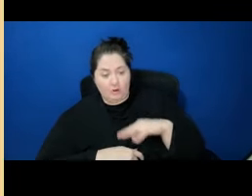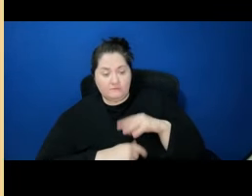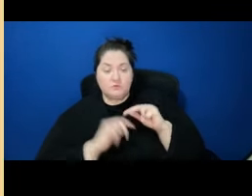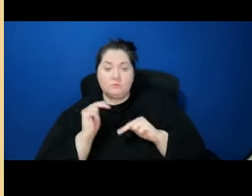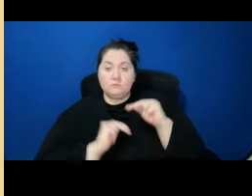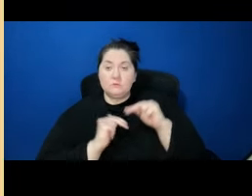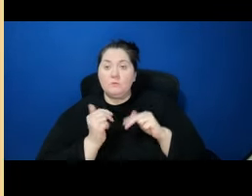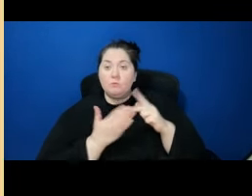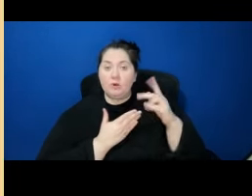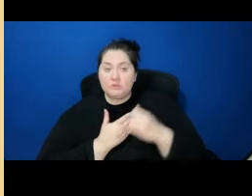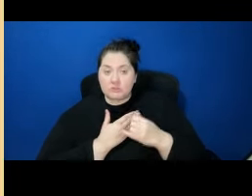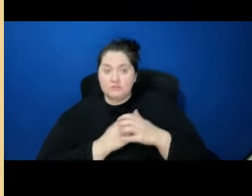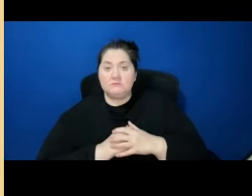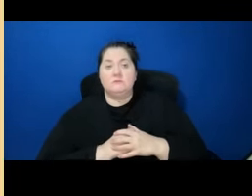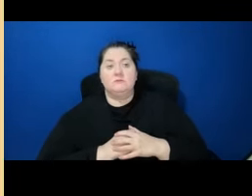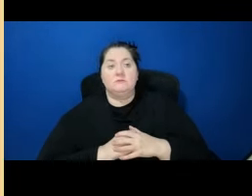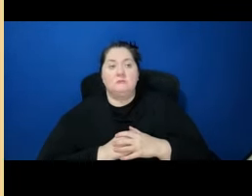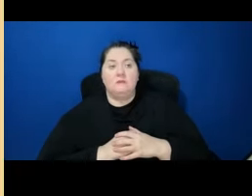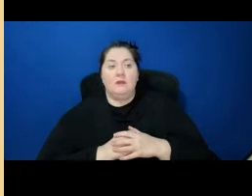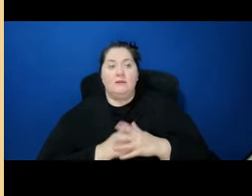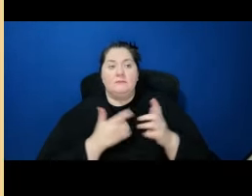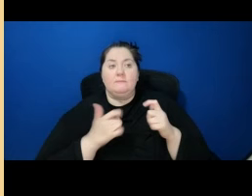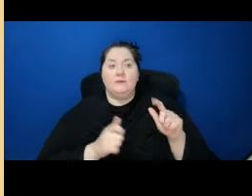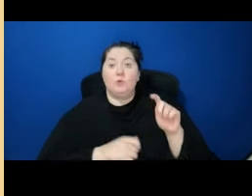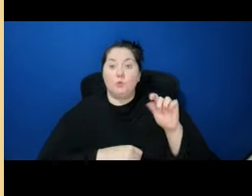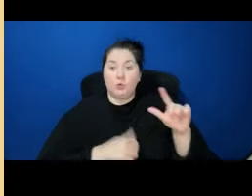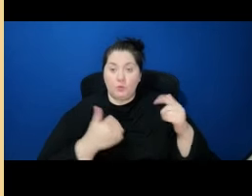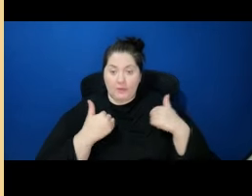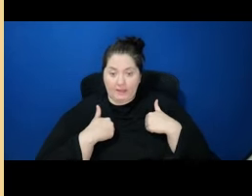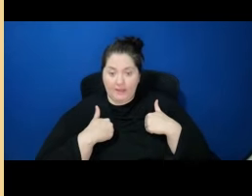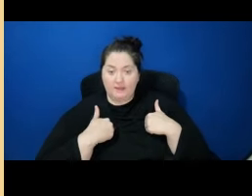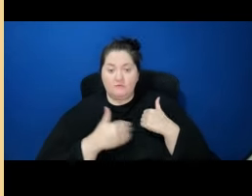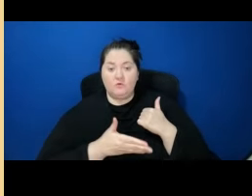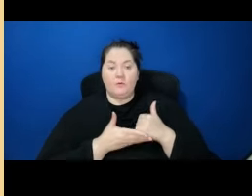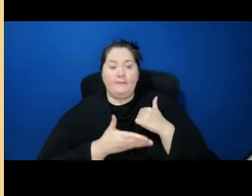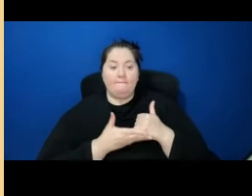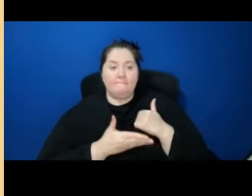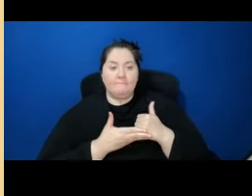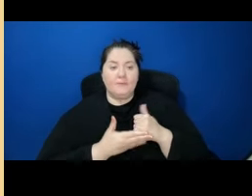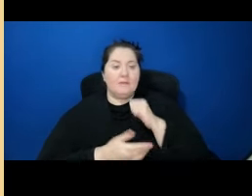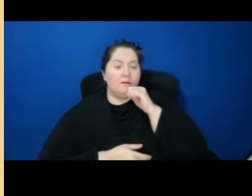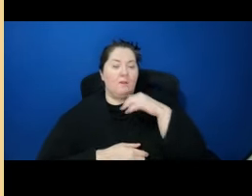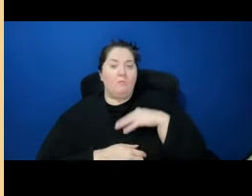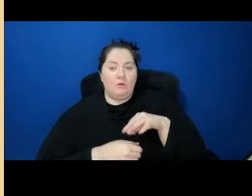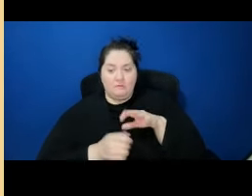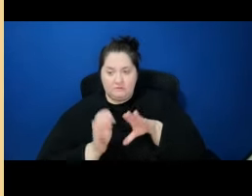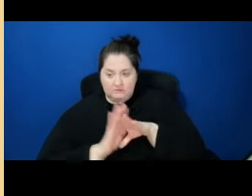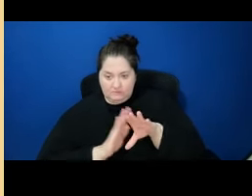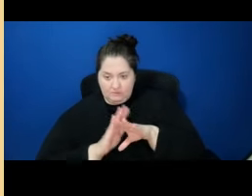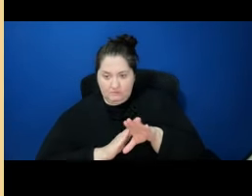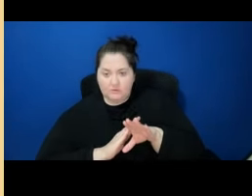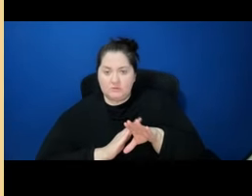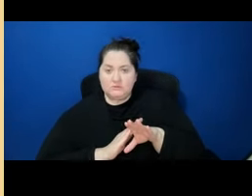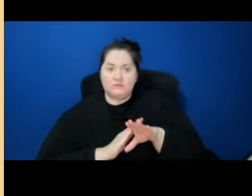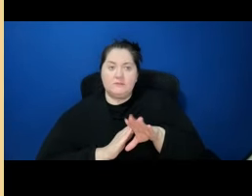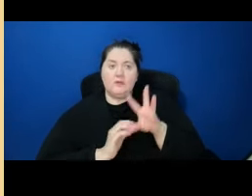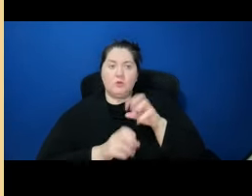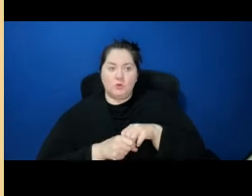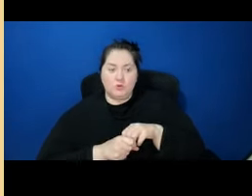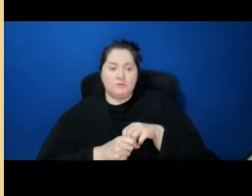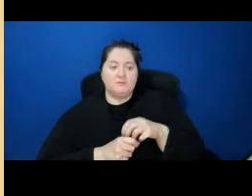projects. And that is the major tool that we have to help nonprofit developers of all kind, including Habitat for